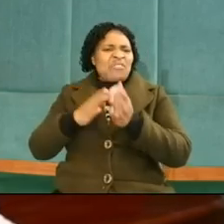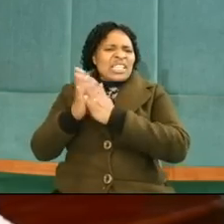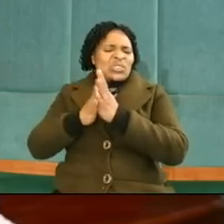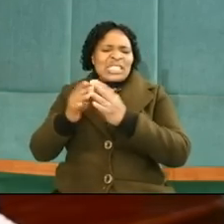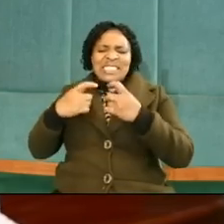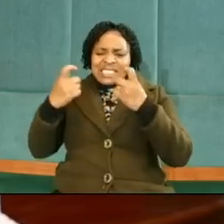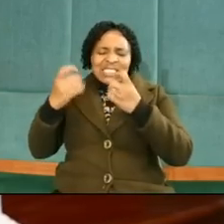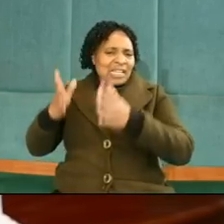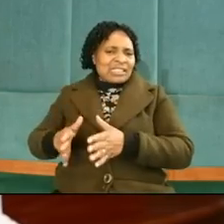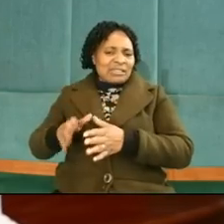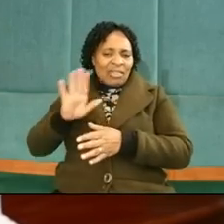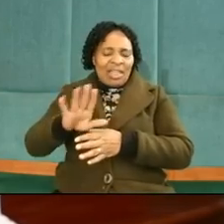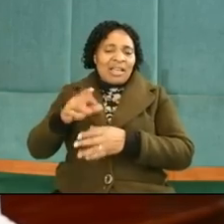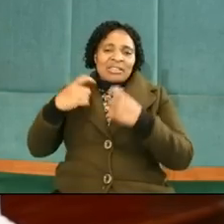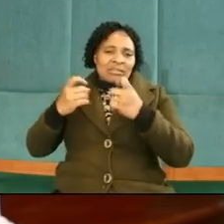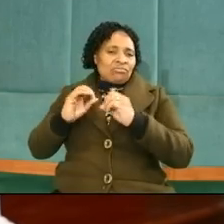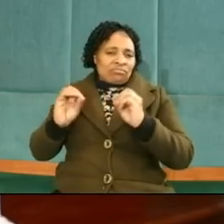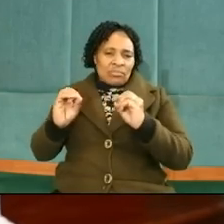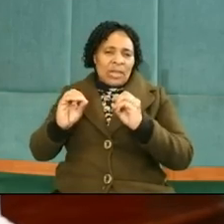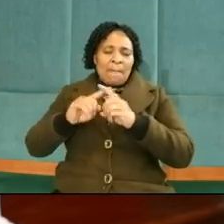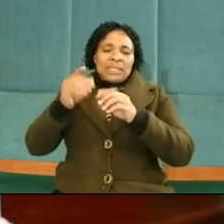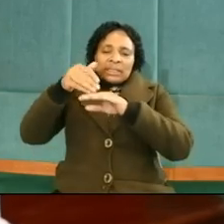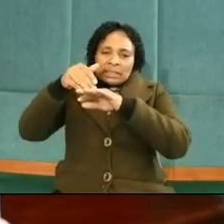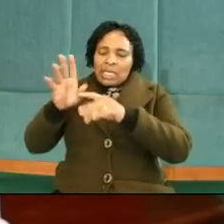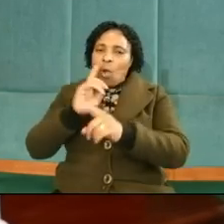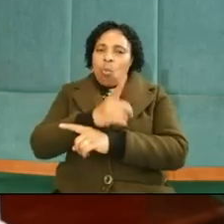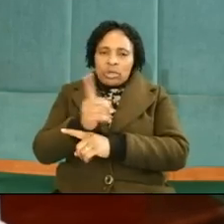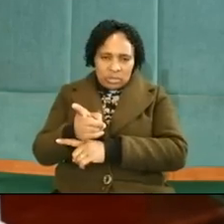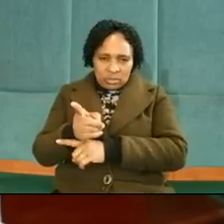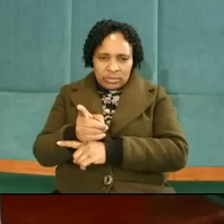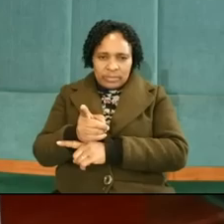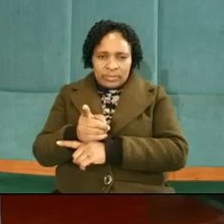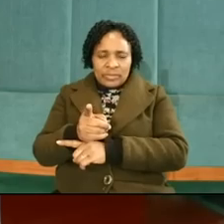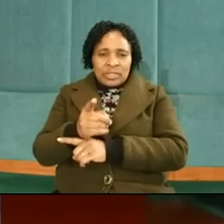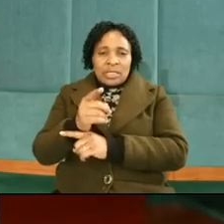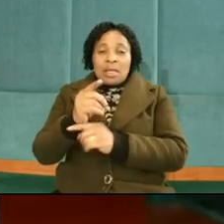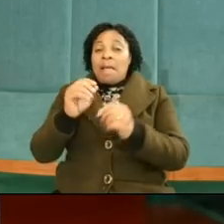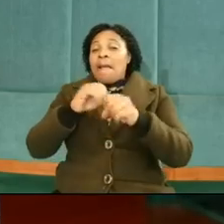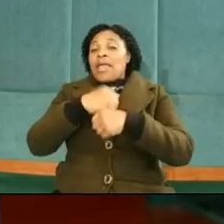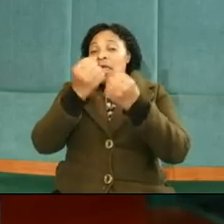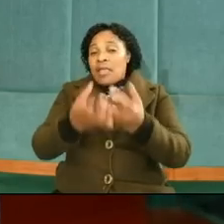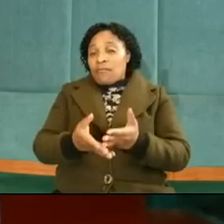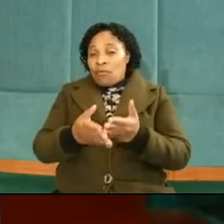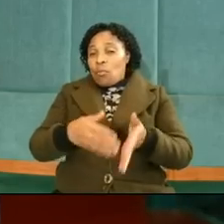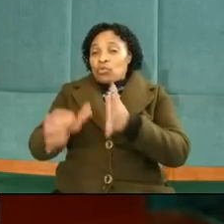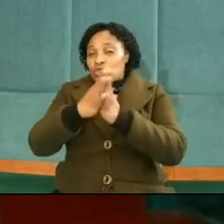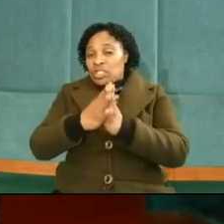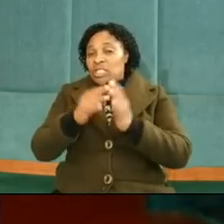wicked dying in their sins, he always sent them a warning, sent them a notice, giving them an